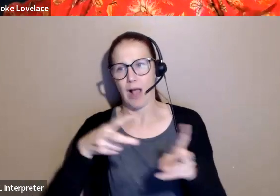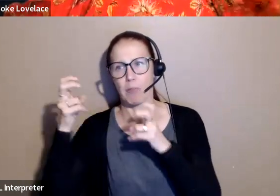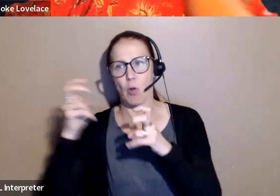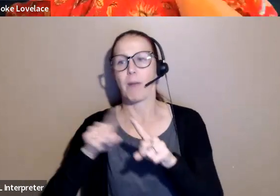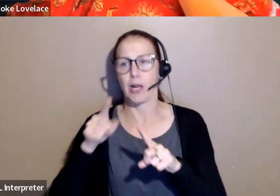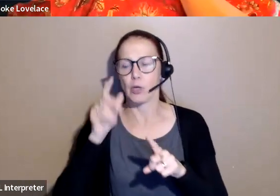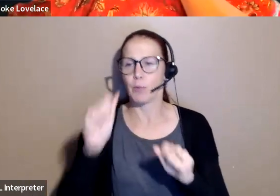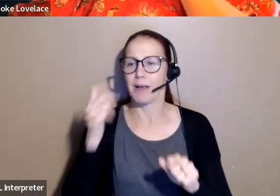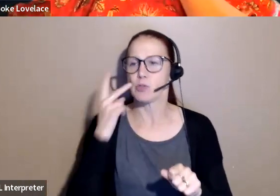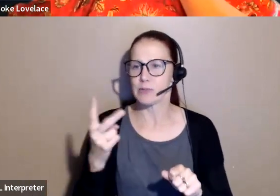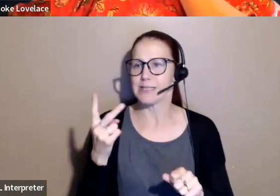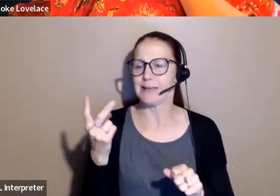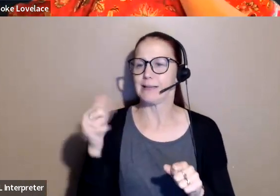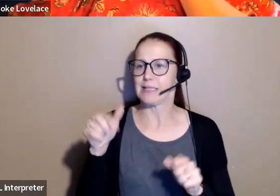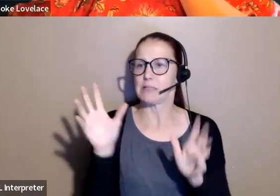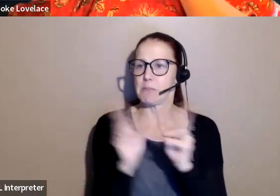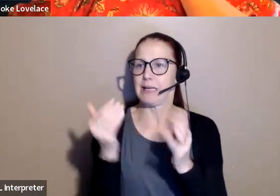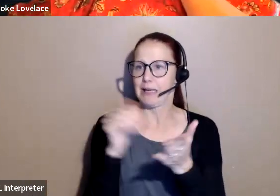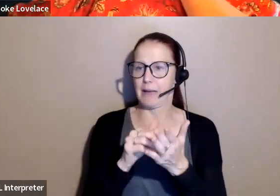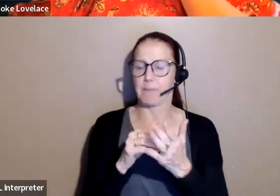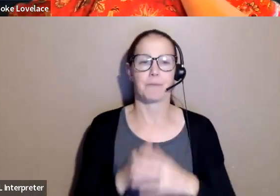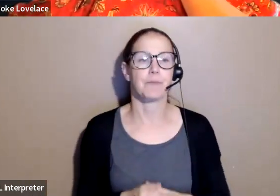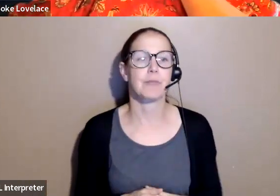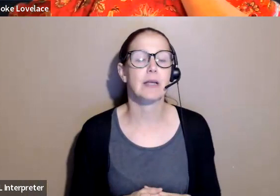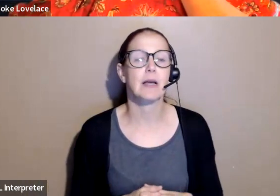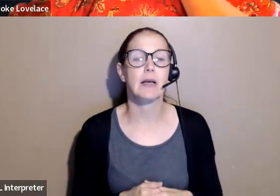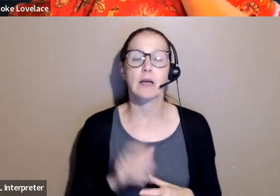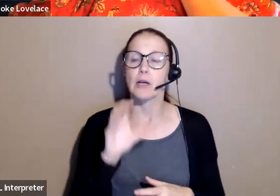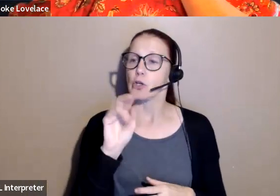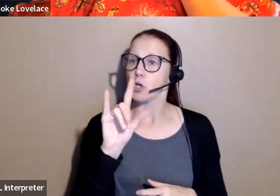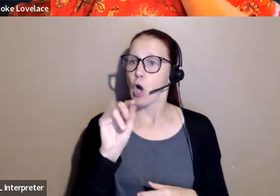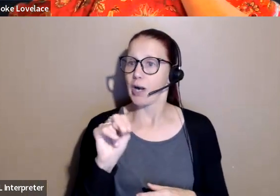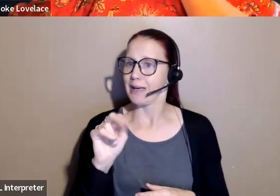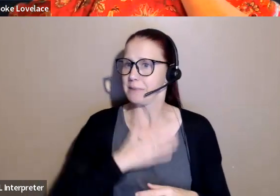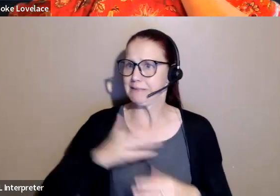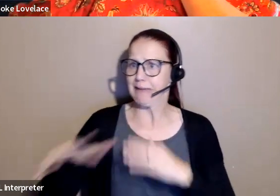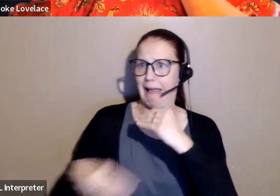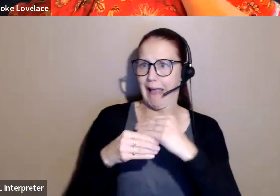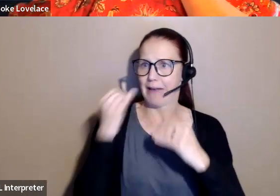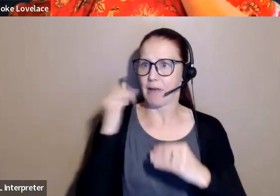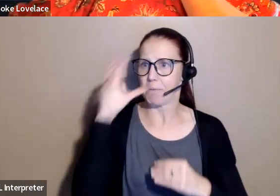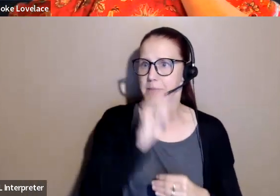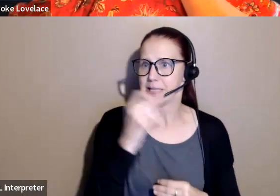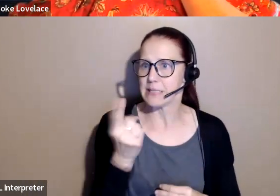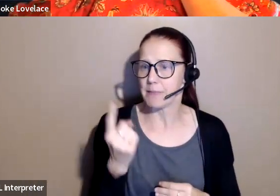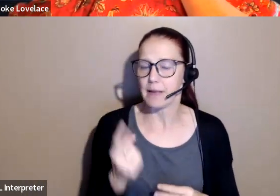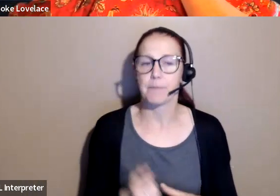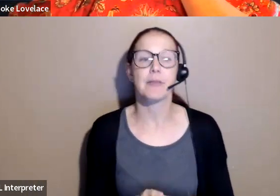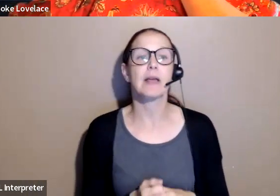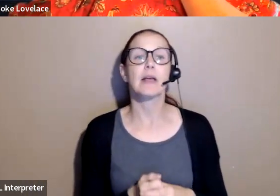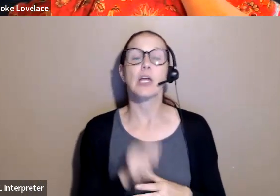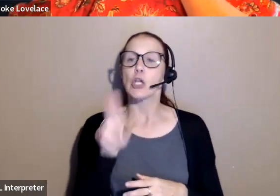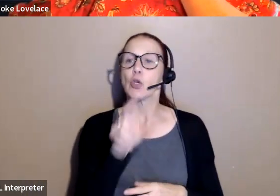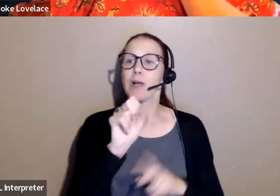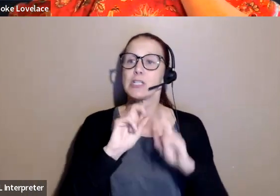there. I think I was going to talk about Carlin, you can add in if I missed something here on the U.S.